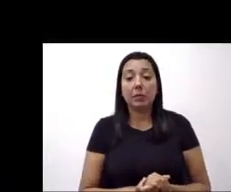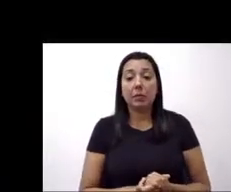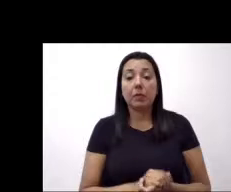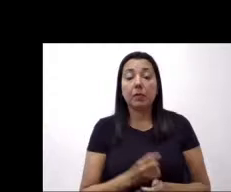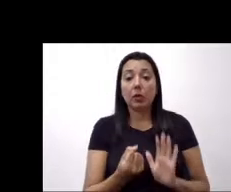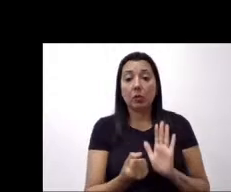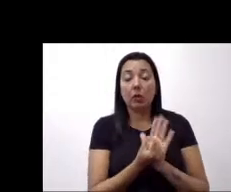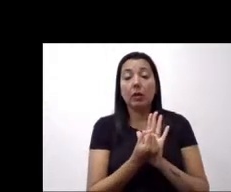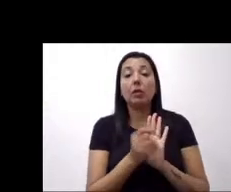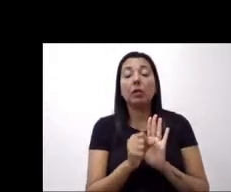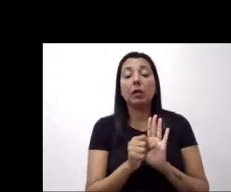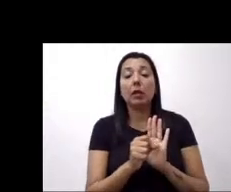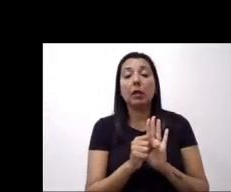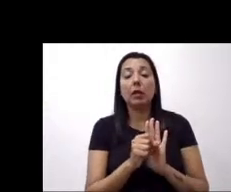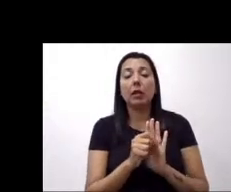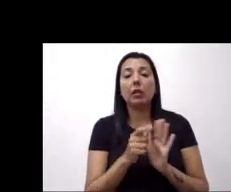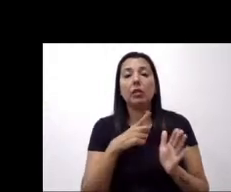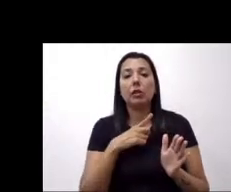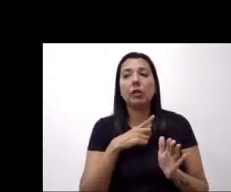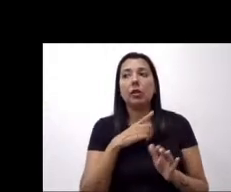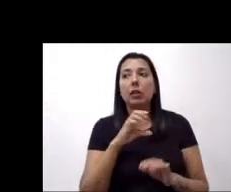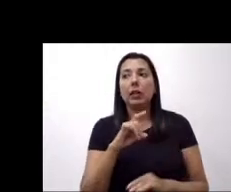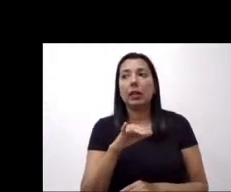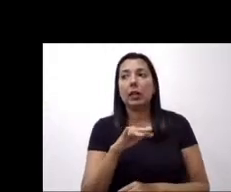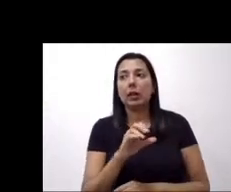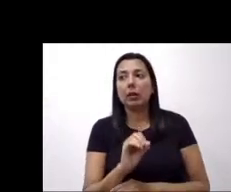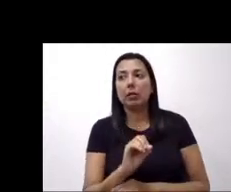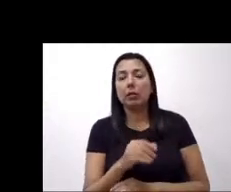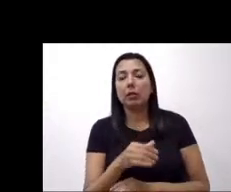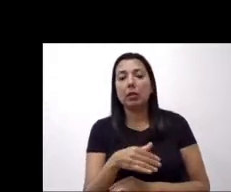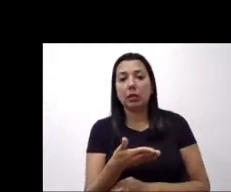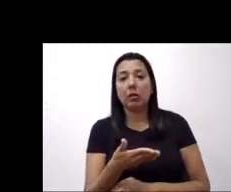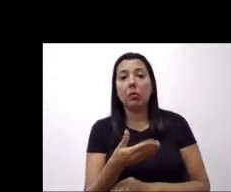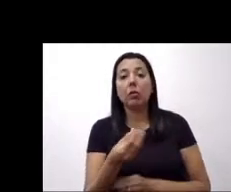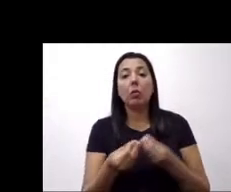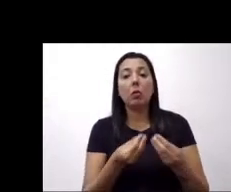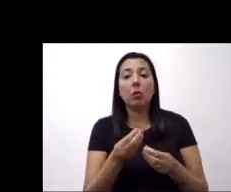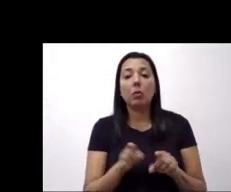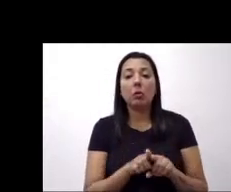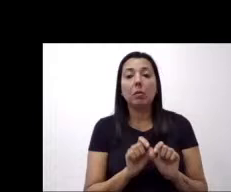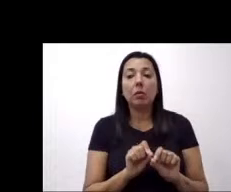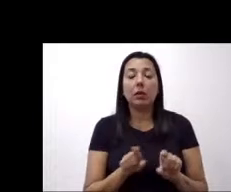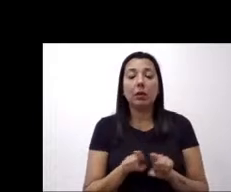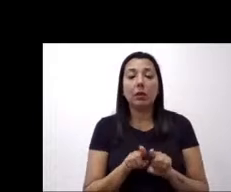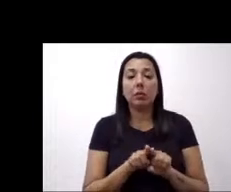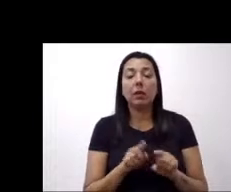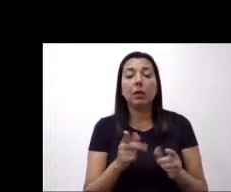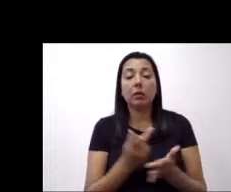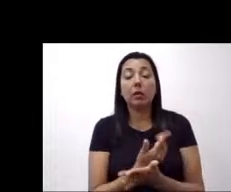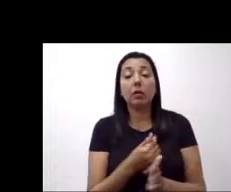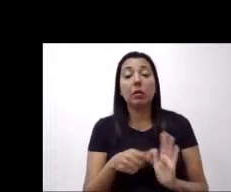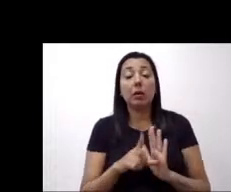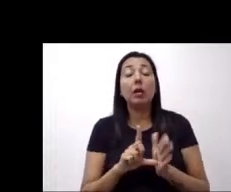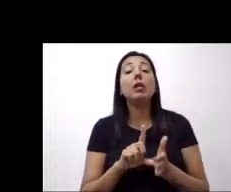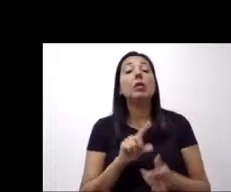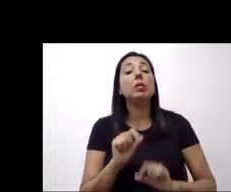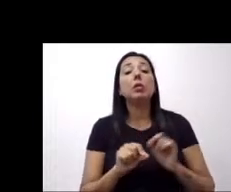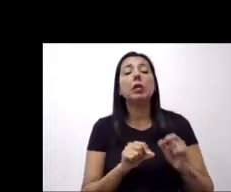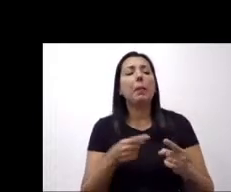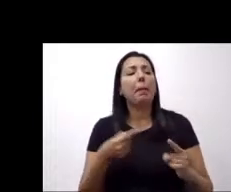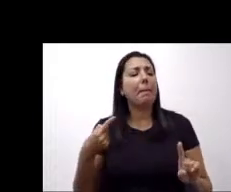by observing something happen just before, what is provoke this change and what explain this